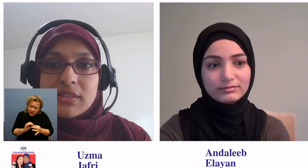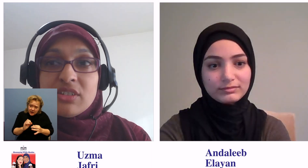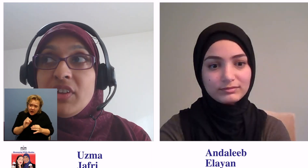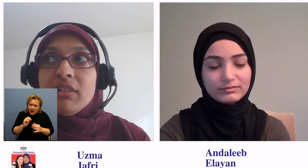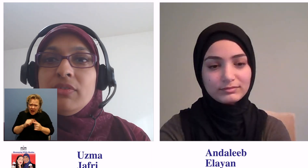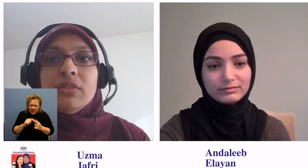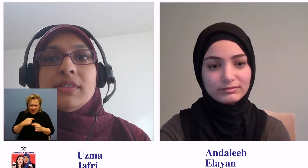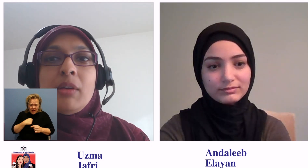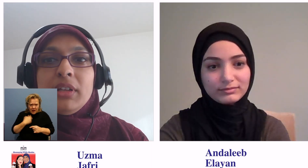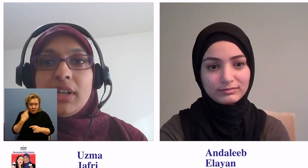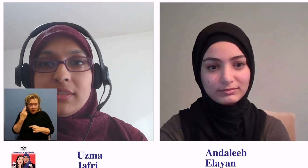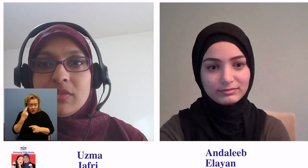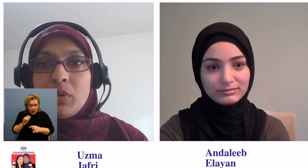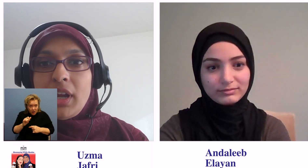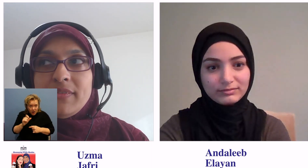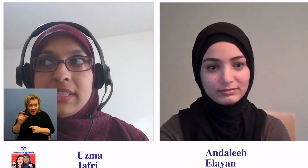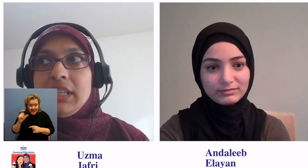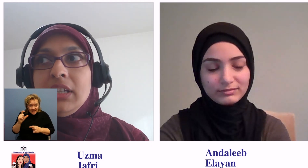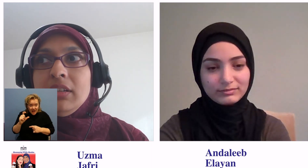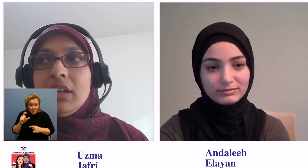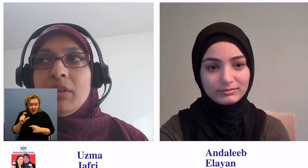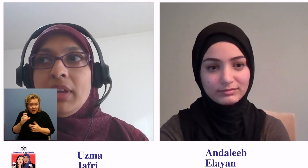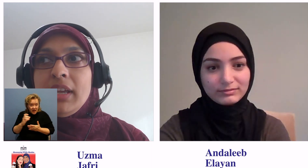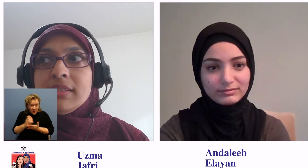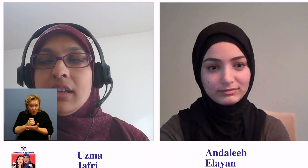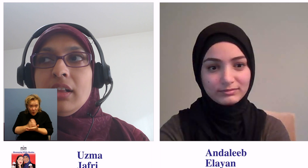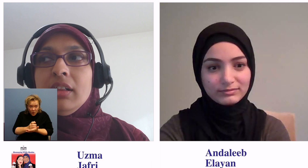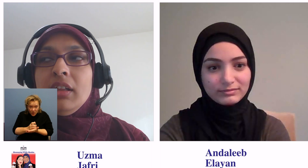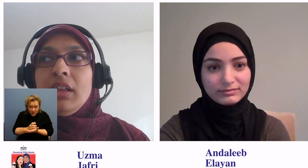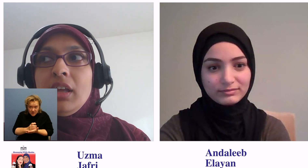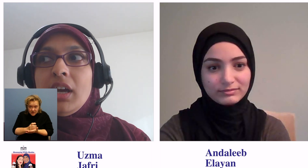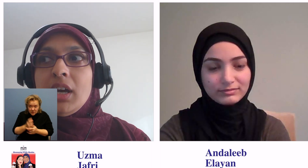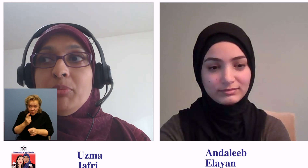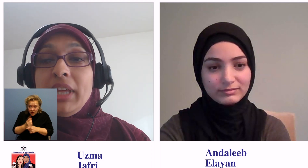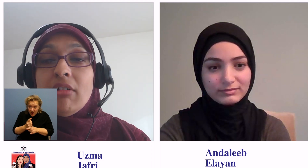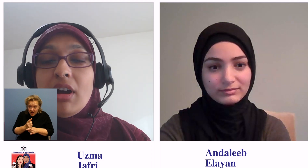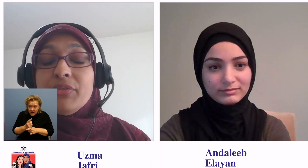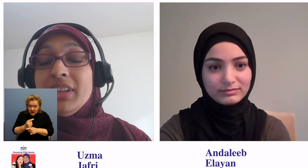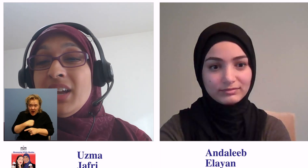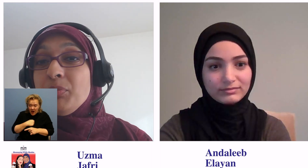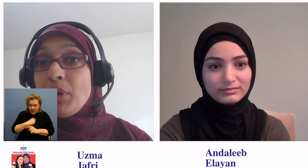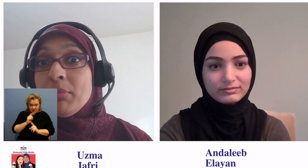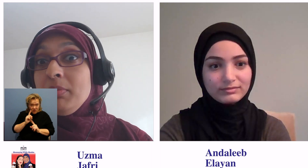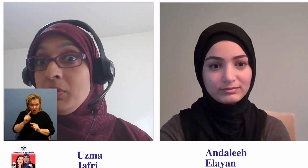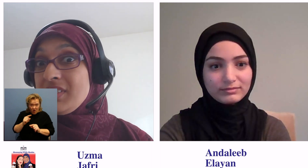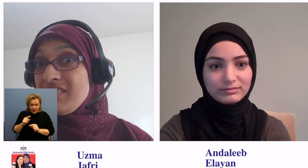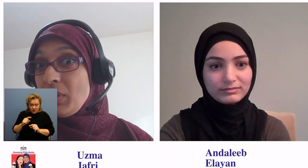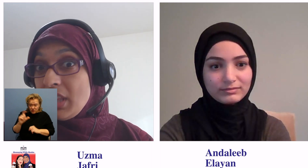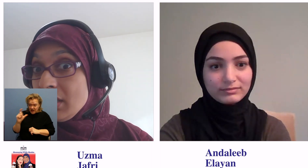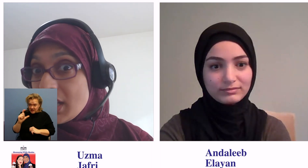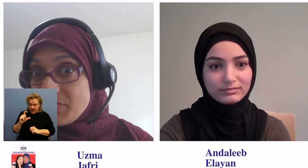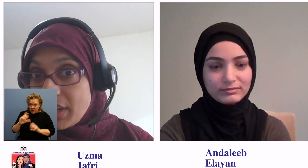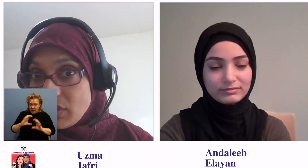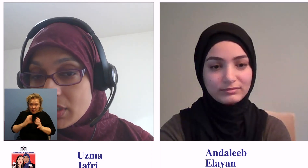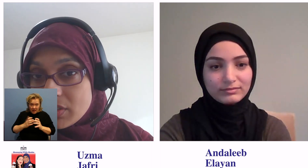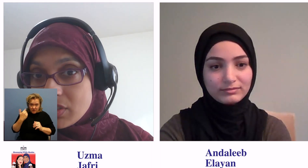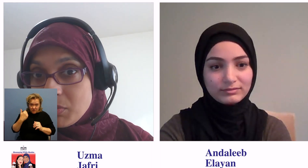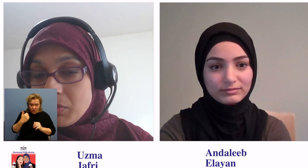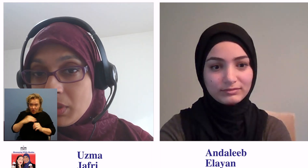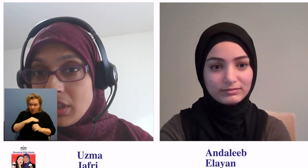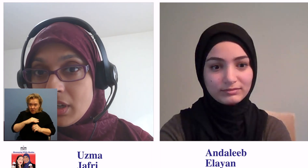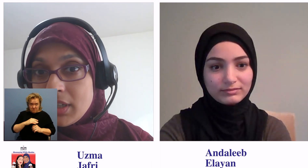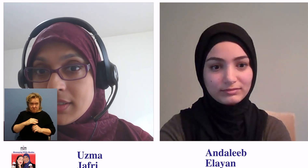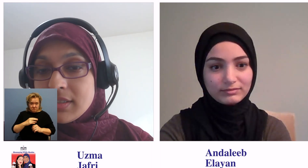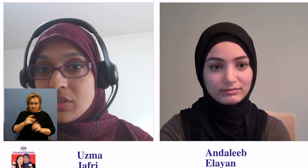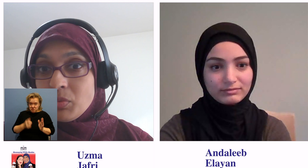of course. There's very few Islamic classes where I've seen ASL being offered. And that probably was within the last five years,